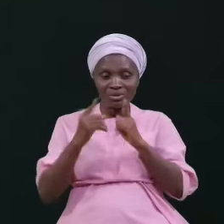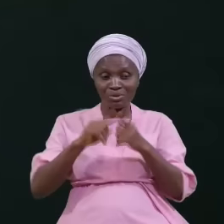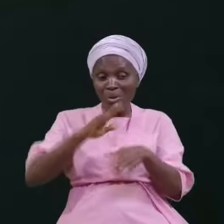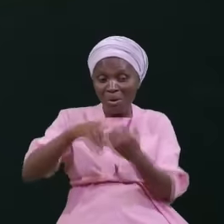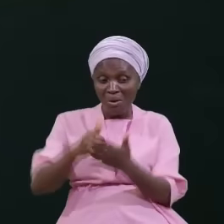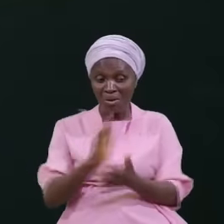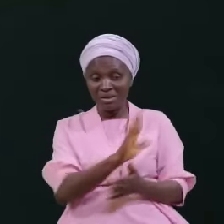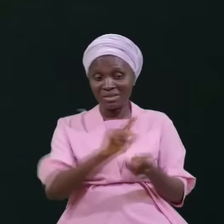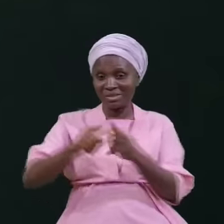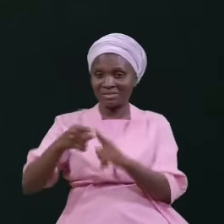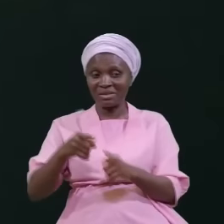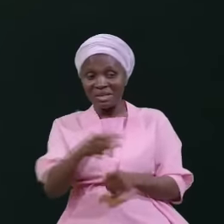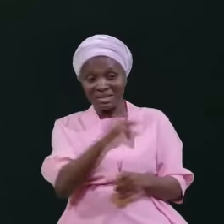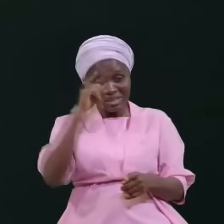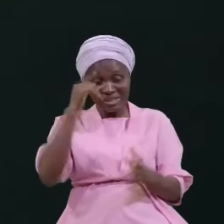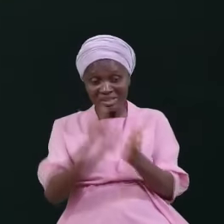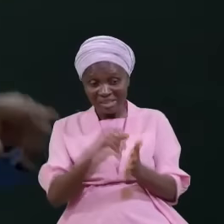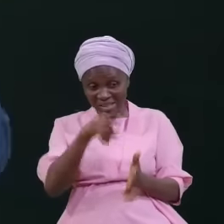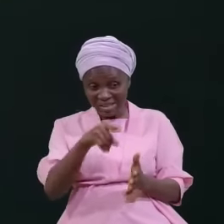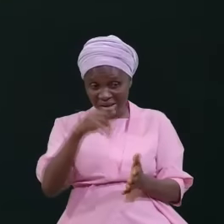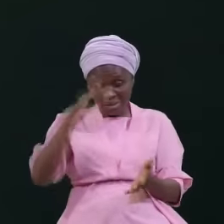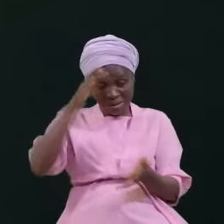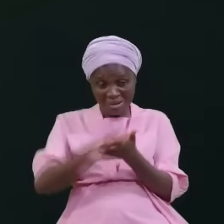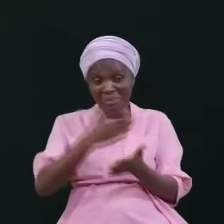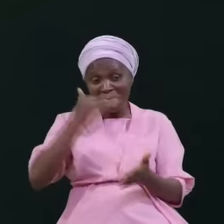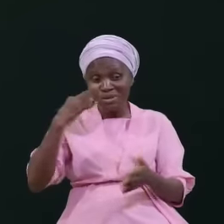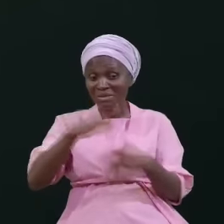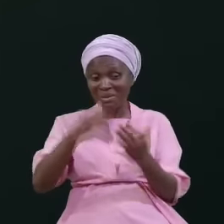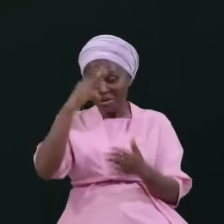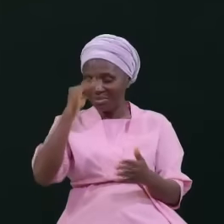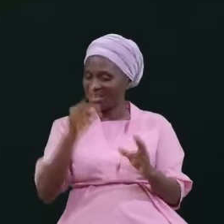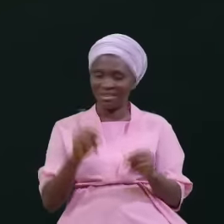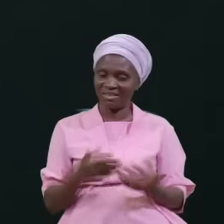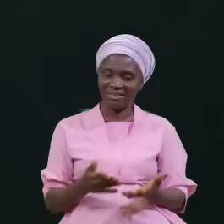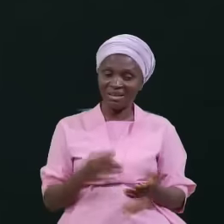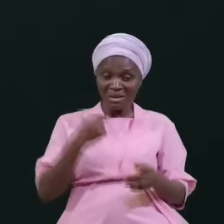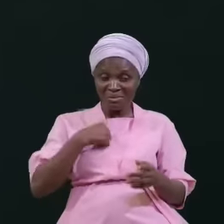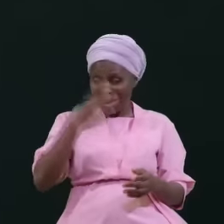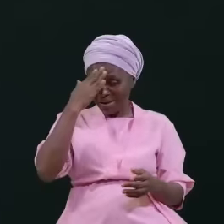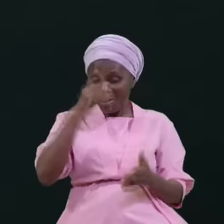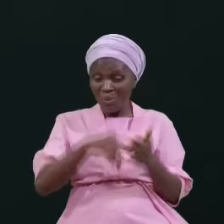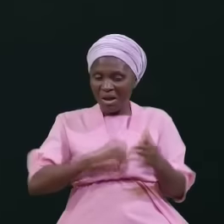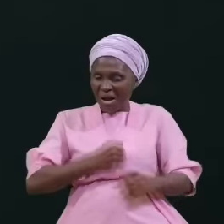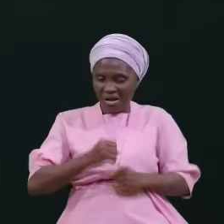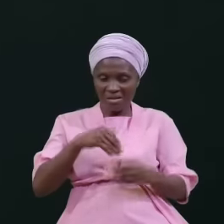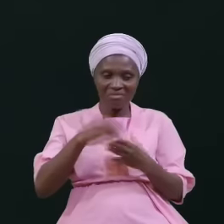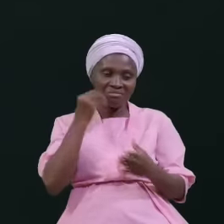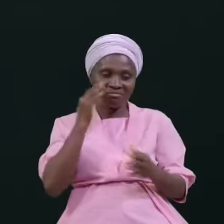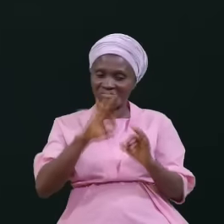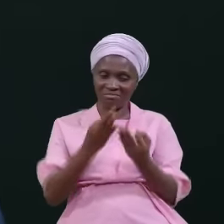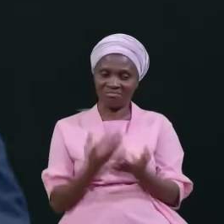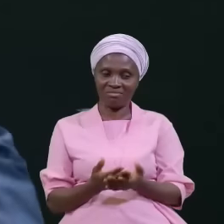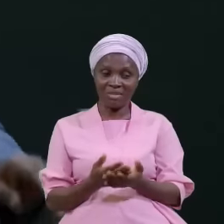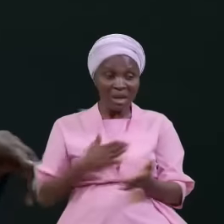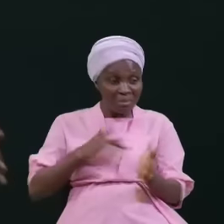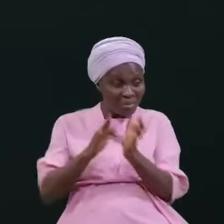the best of all men. But I know what I suffer at home. He knows Bible,